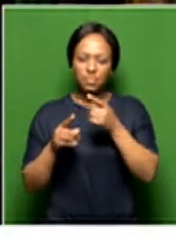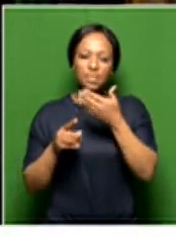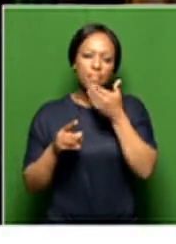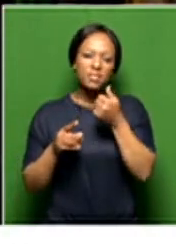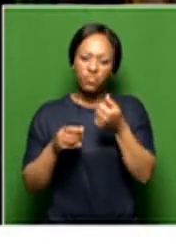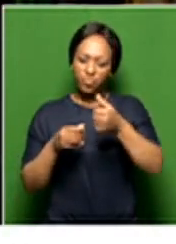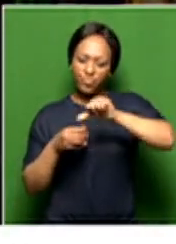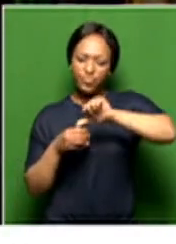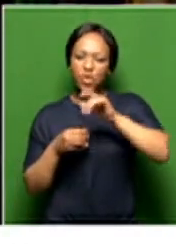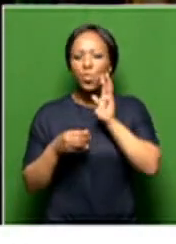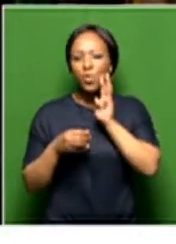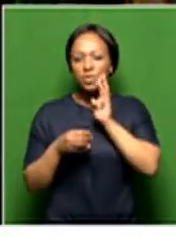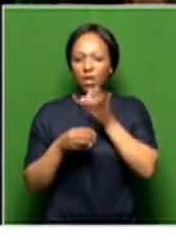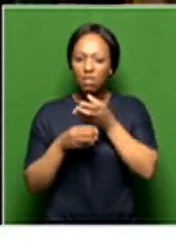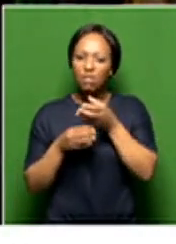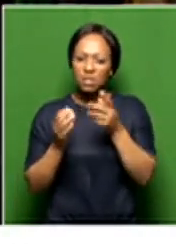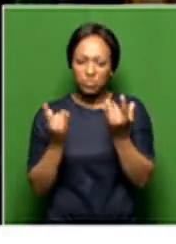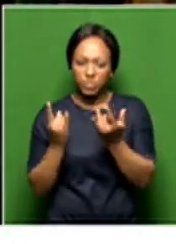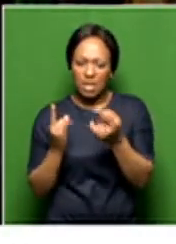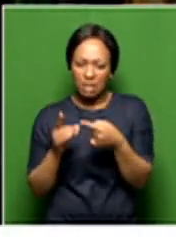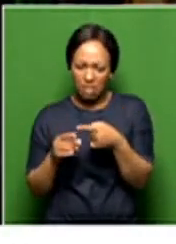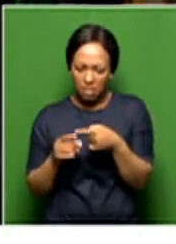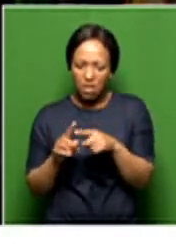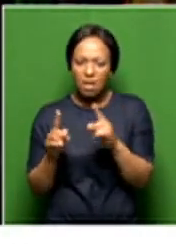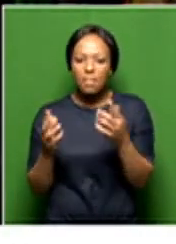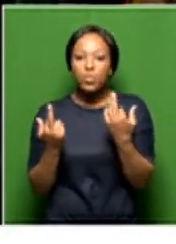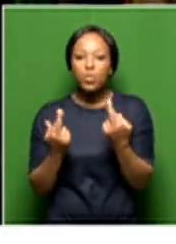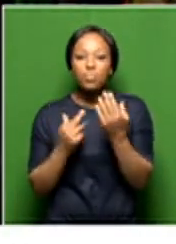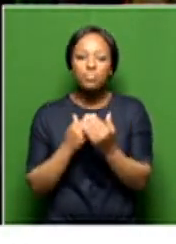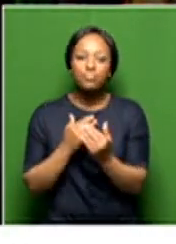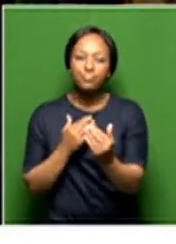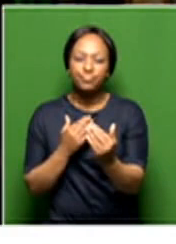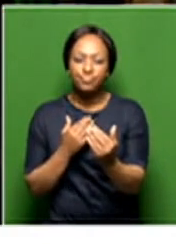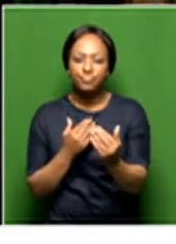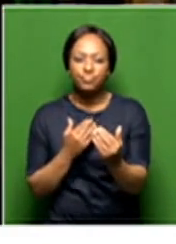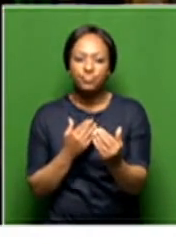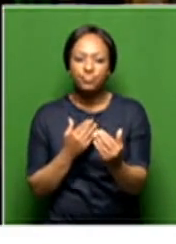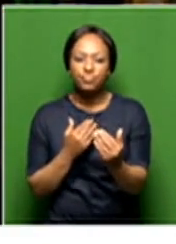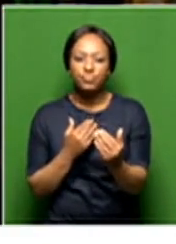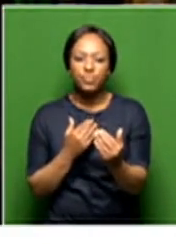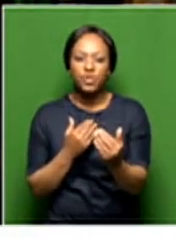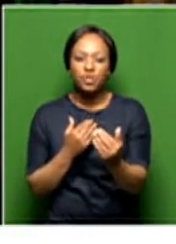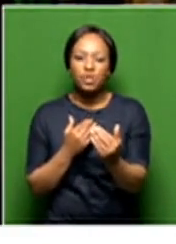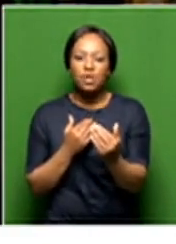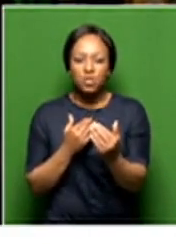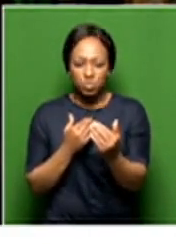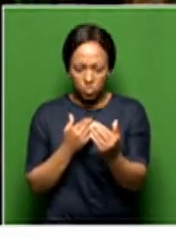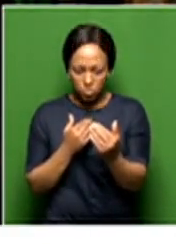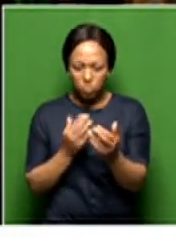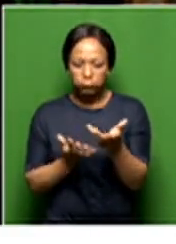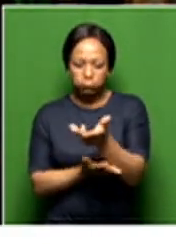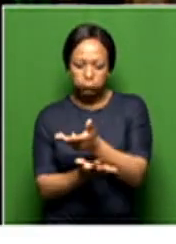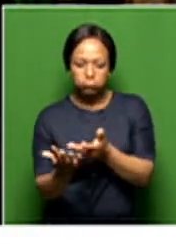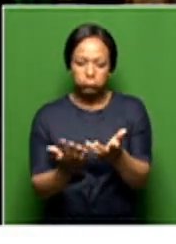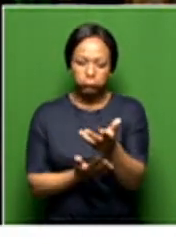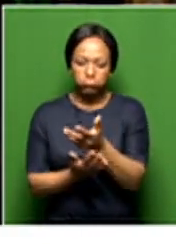water, but a canvas, you know, on which we hope to ignite a responsible conversation in the